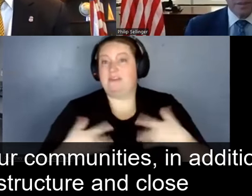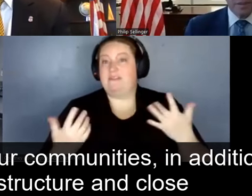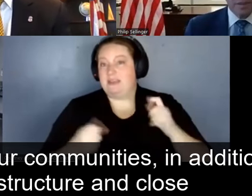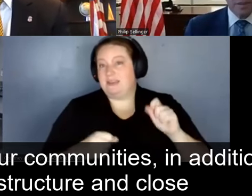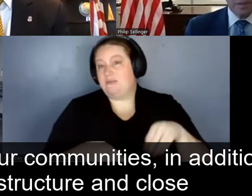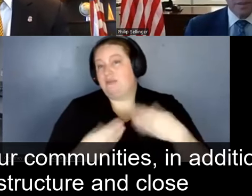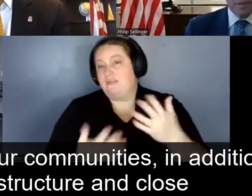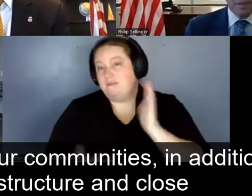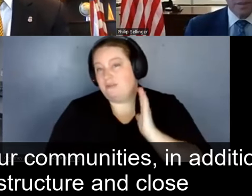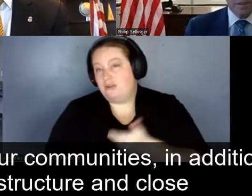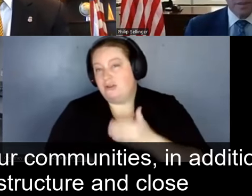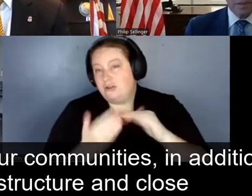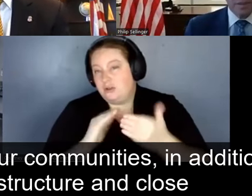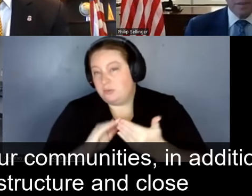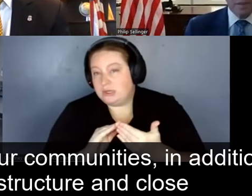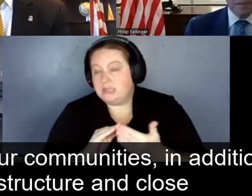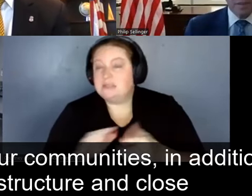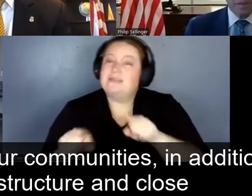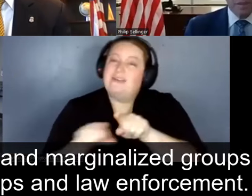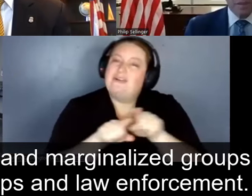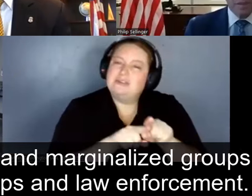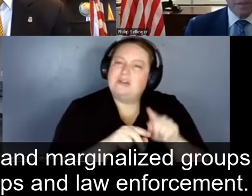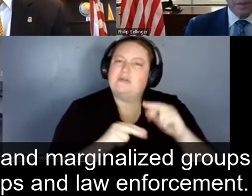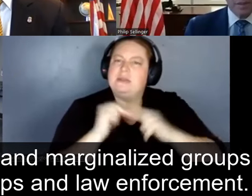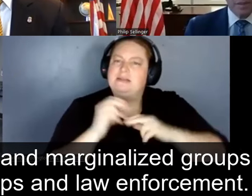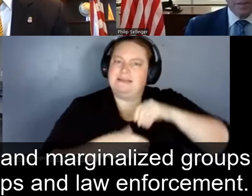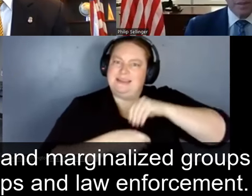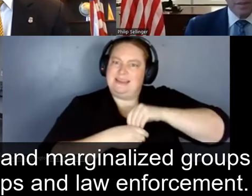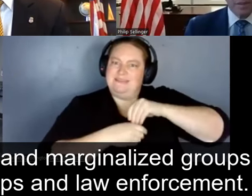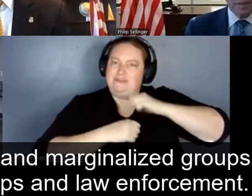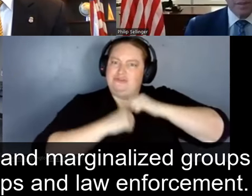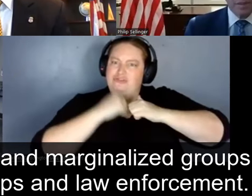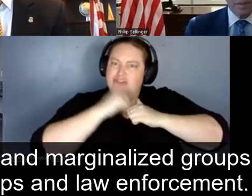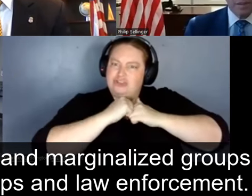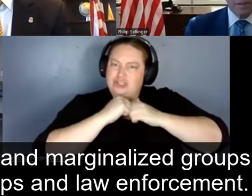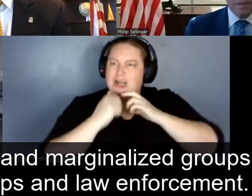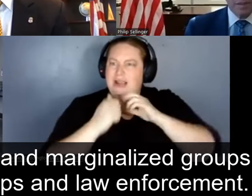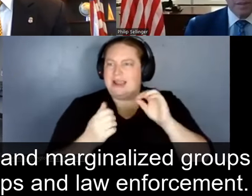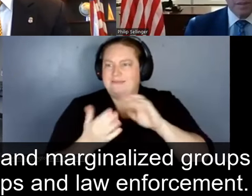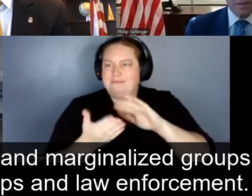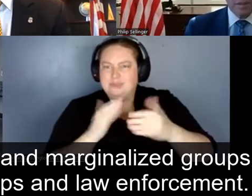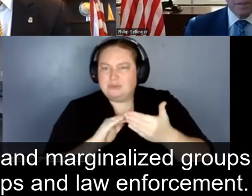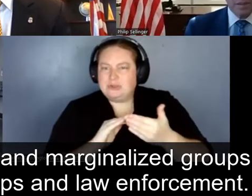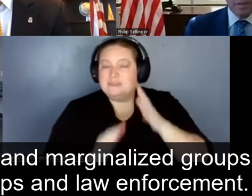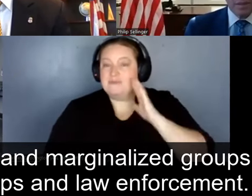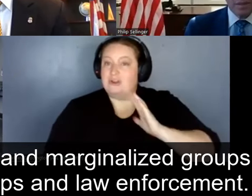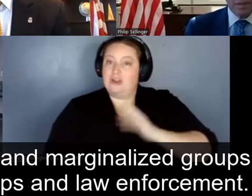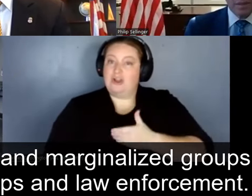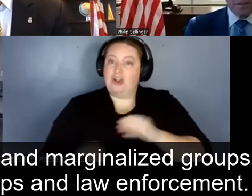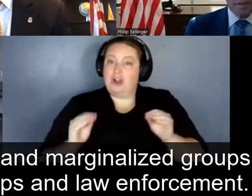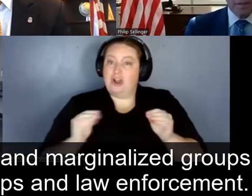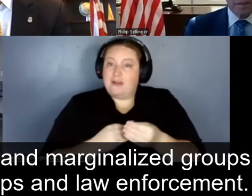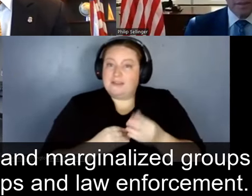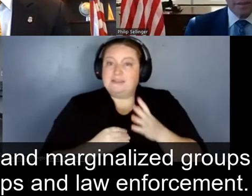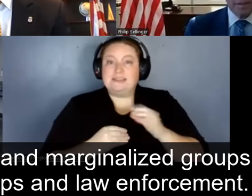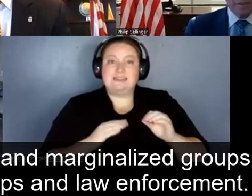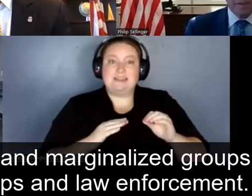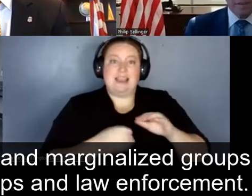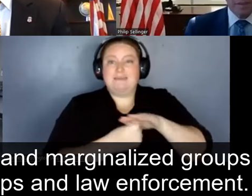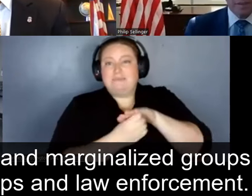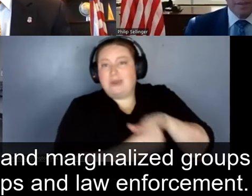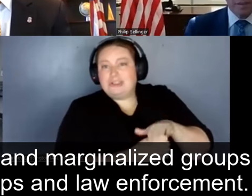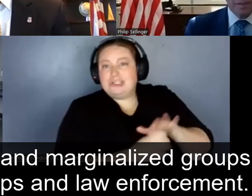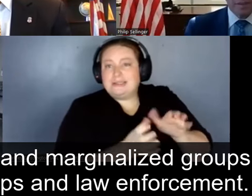to building that infrastructure and that those connections between our offices and marginalized groups, and then those groups